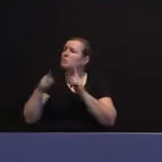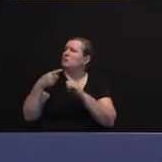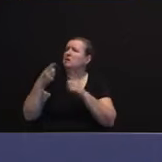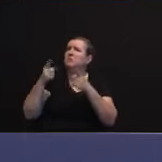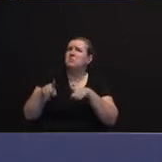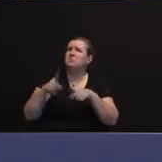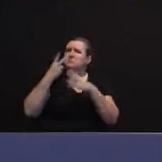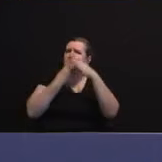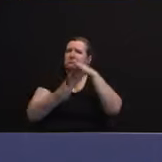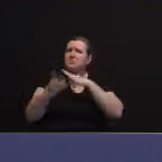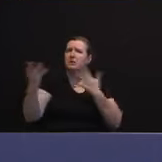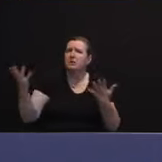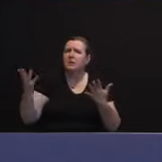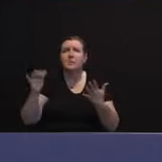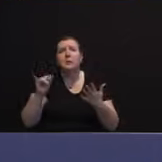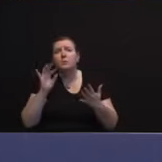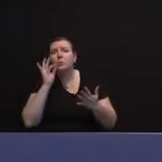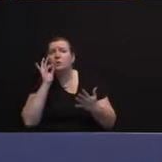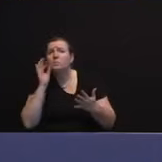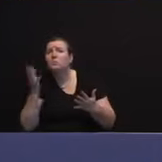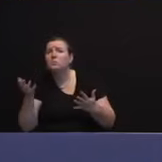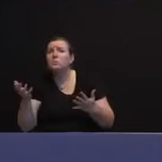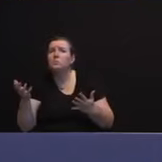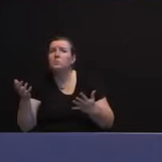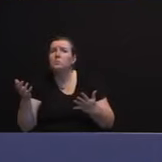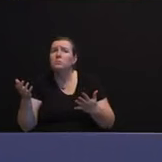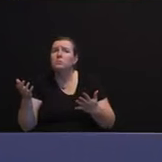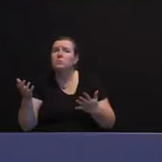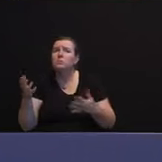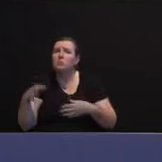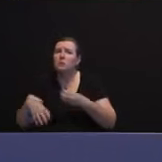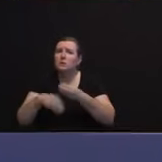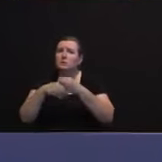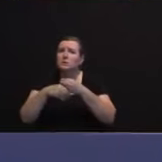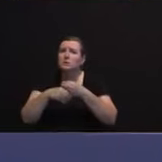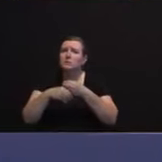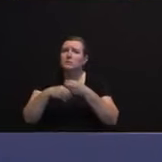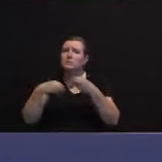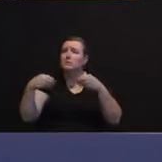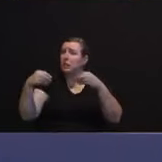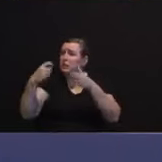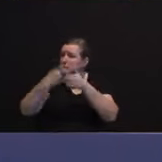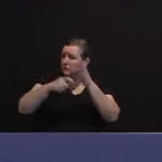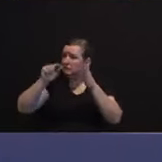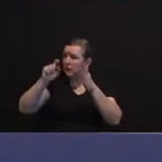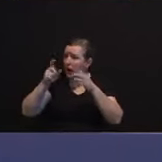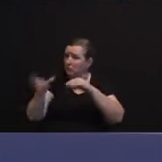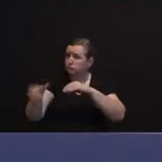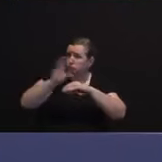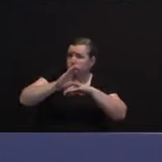Should it be in addition to the sales tax and the optional 2% excise tax, or is that enough?